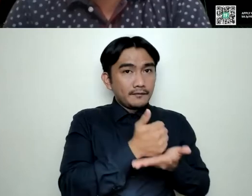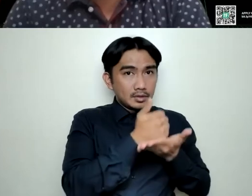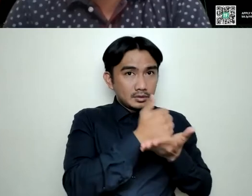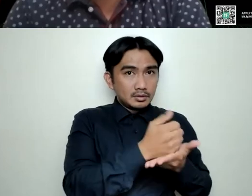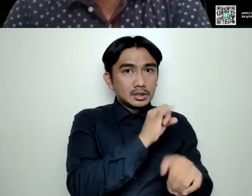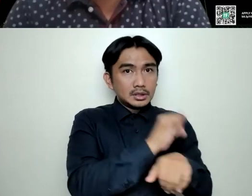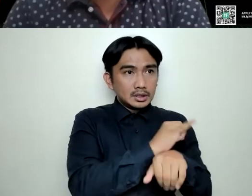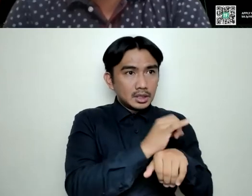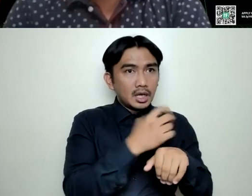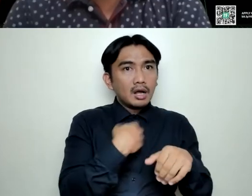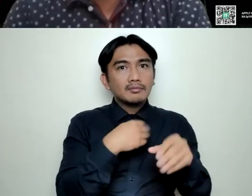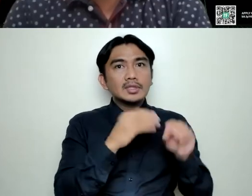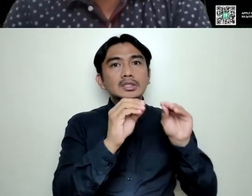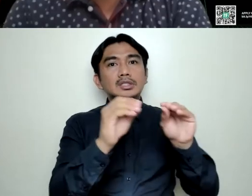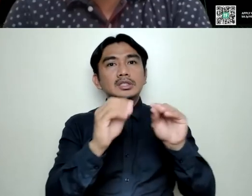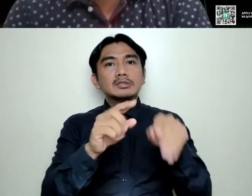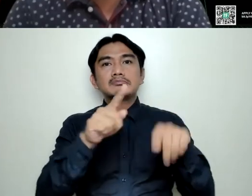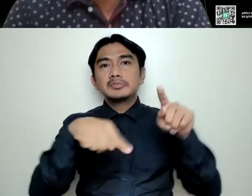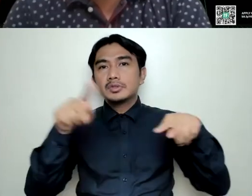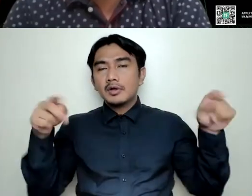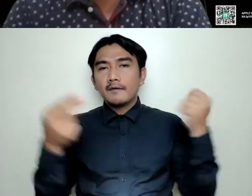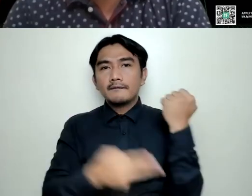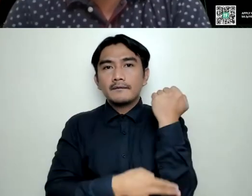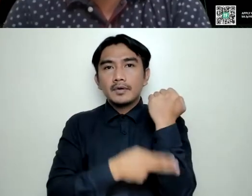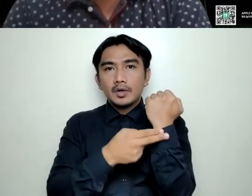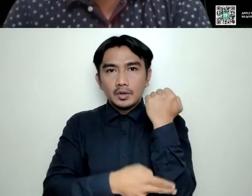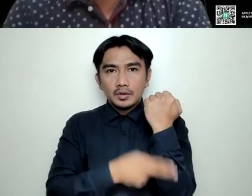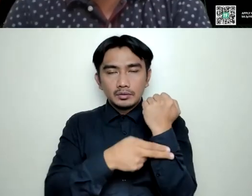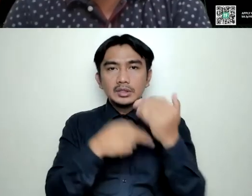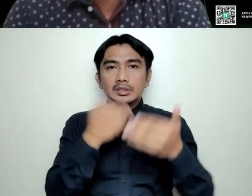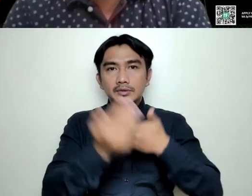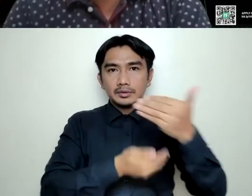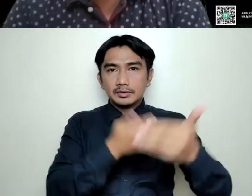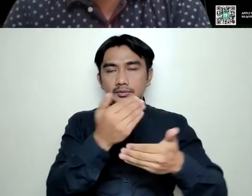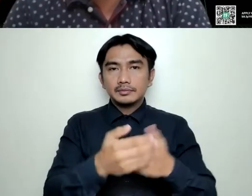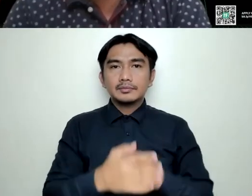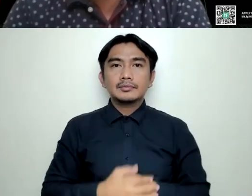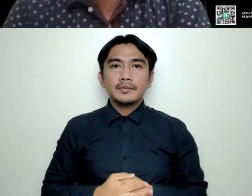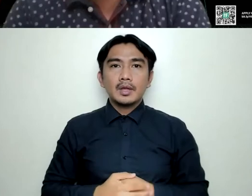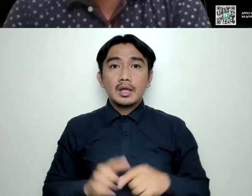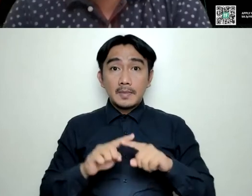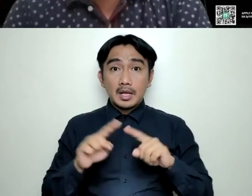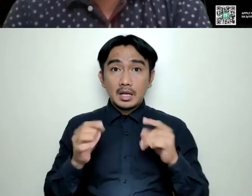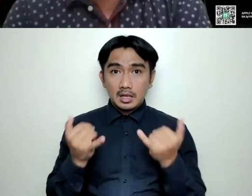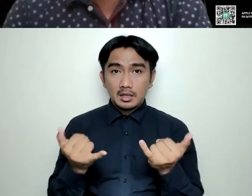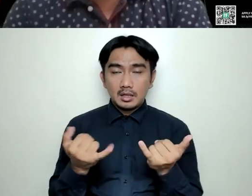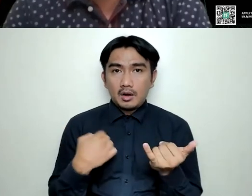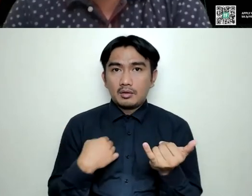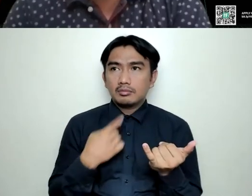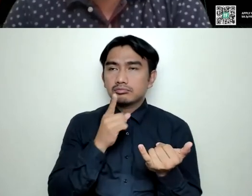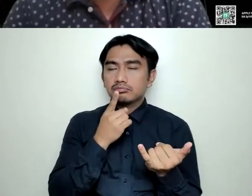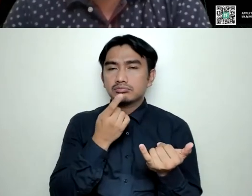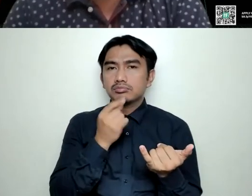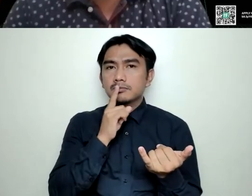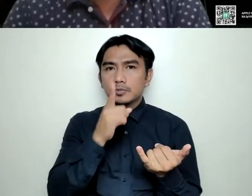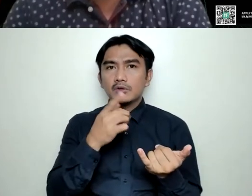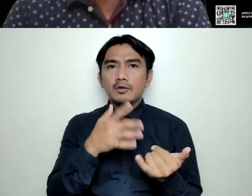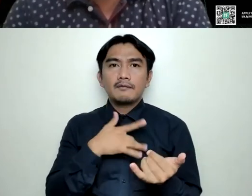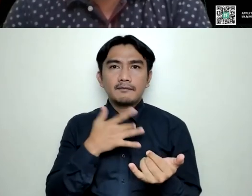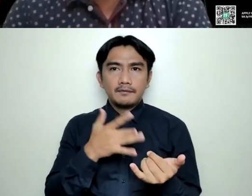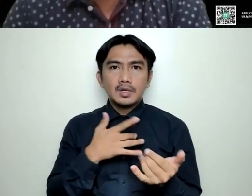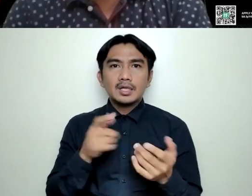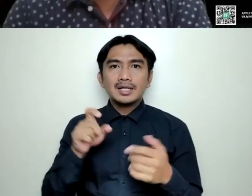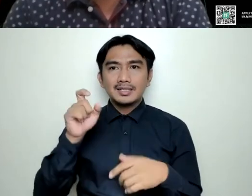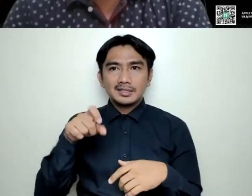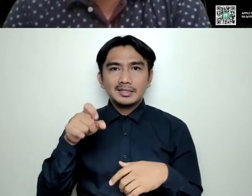different hotels in terms of sustainable operations. But now I feel that it's really also important to diversify